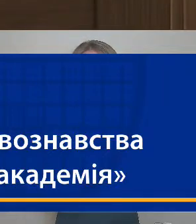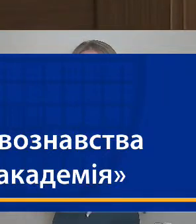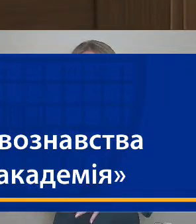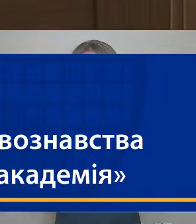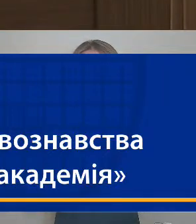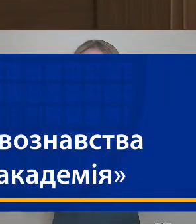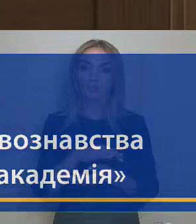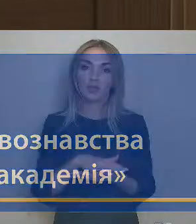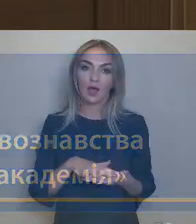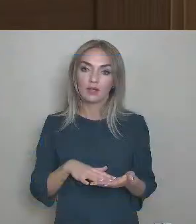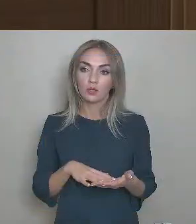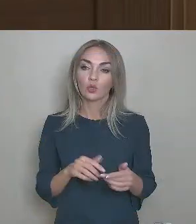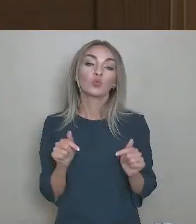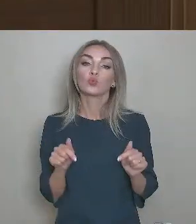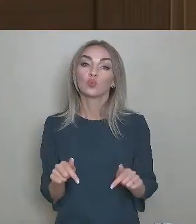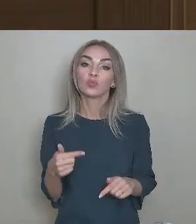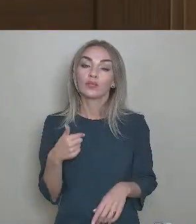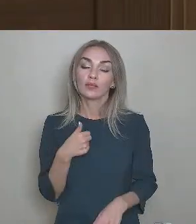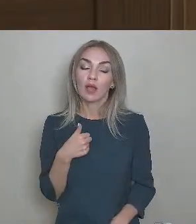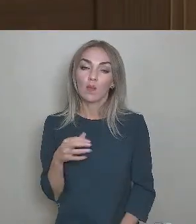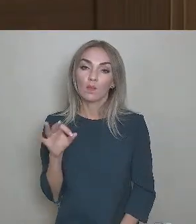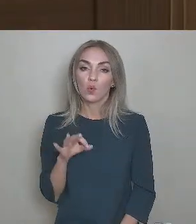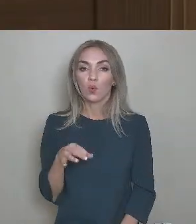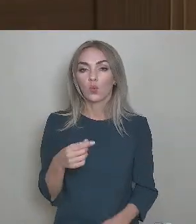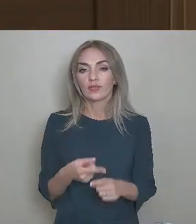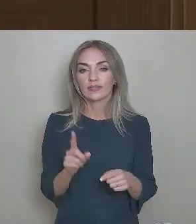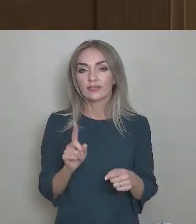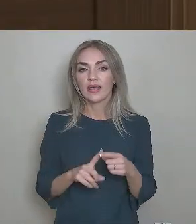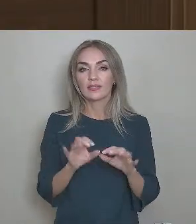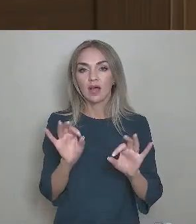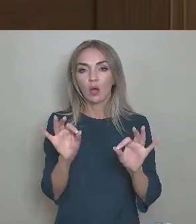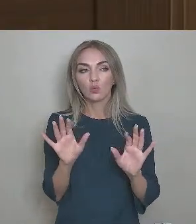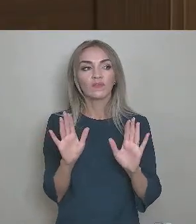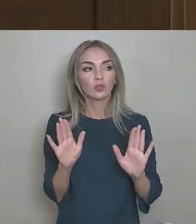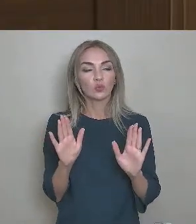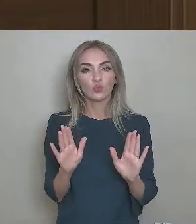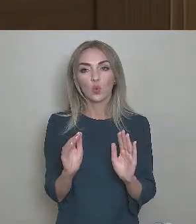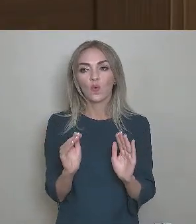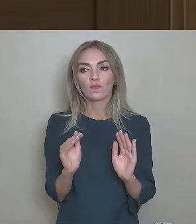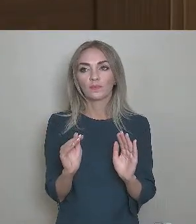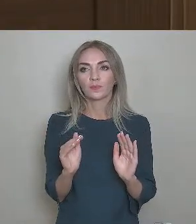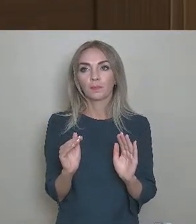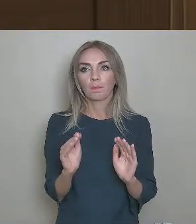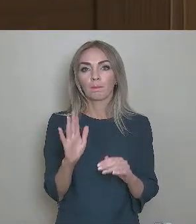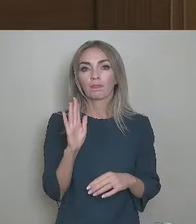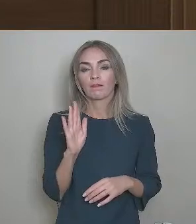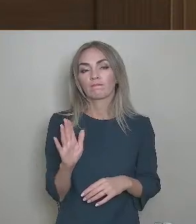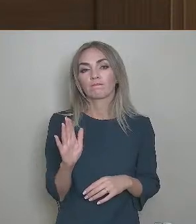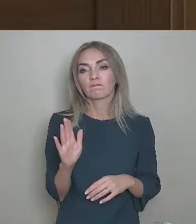the communities of 10,000. We'll speak about it later. Here, I just mentioned this as